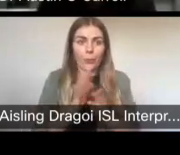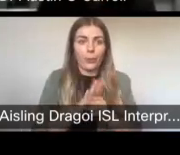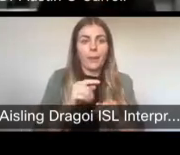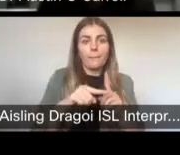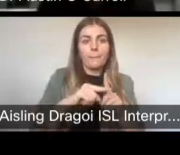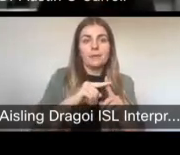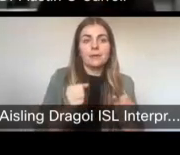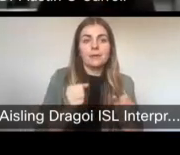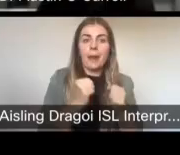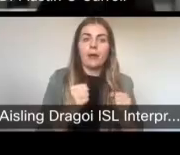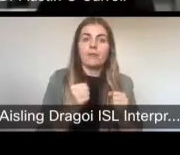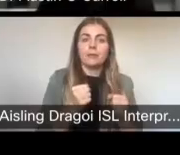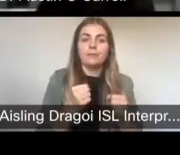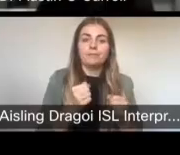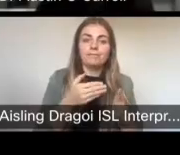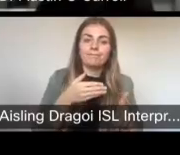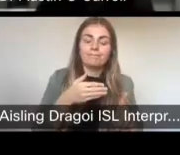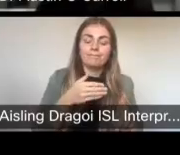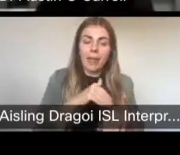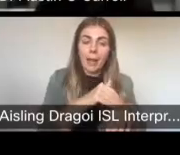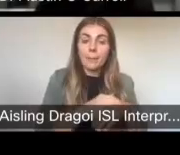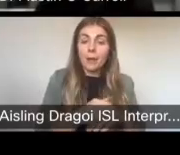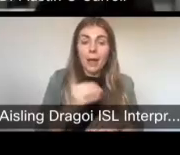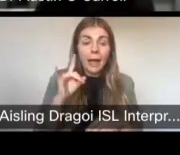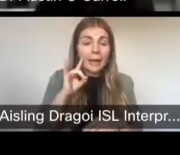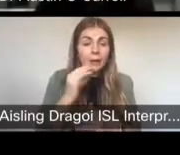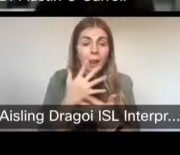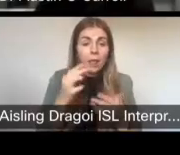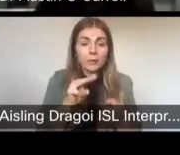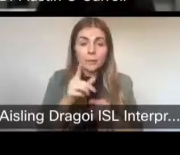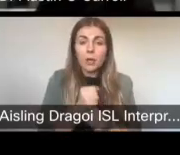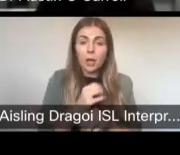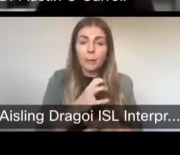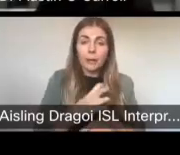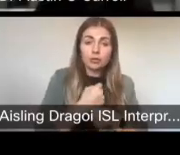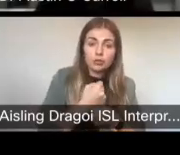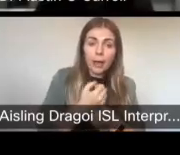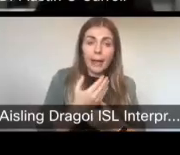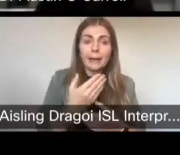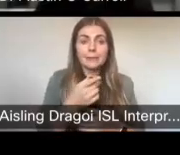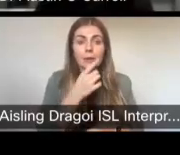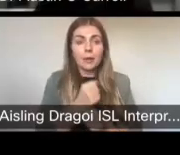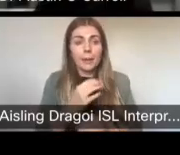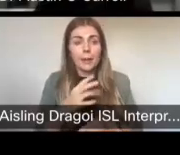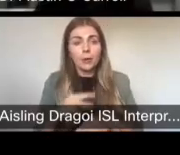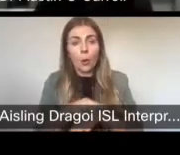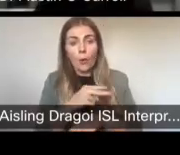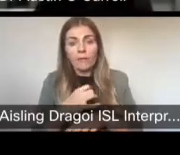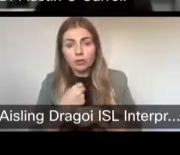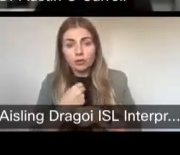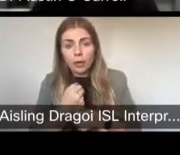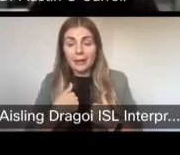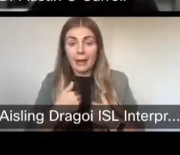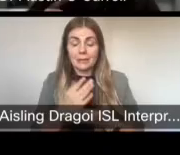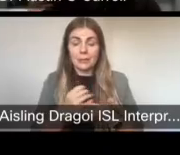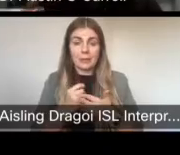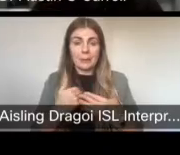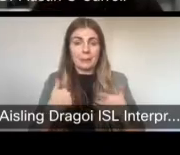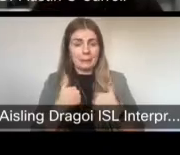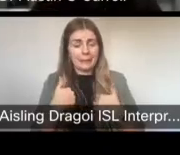people, talking about stress and how they're overstressed. And I sometimes get anxious about this because I think sometimes we